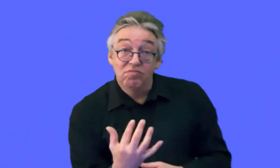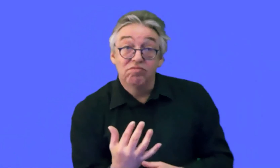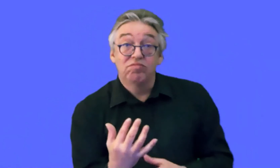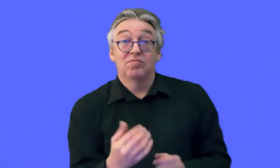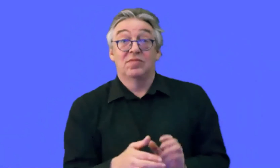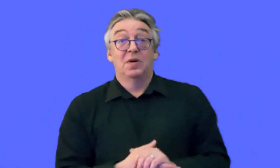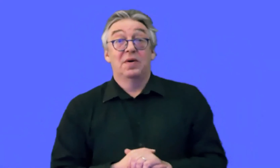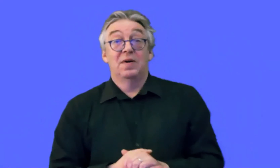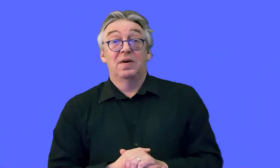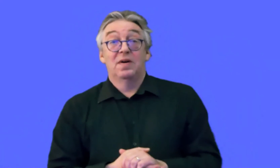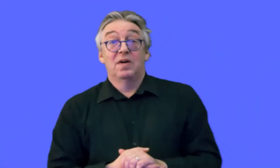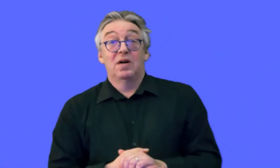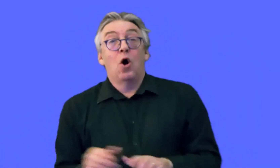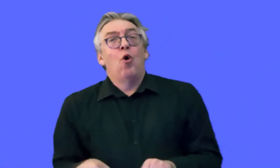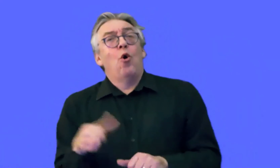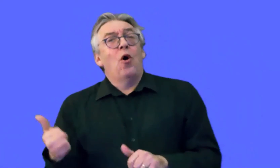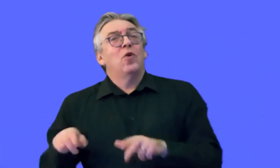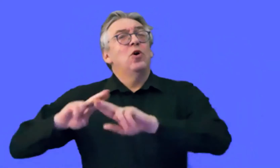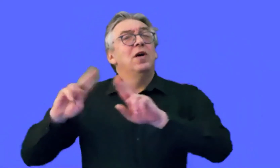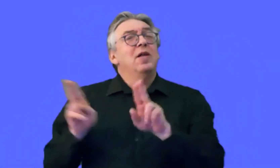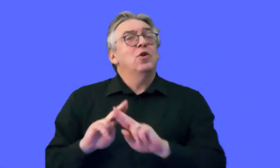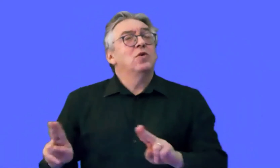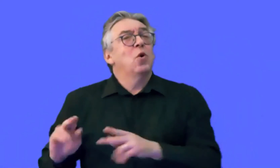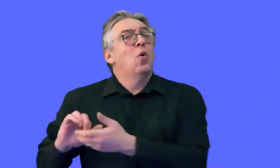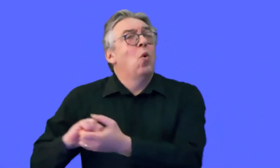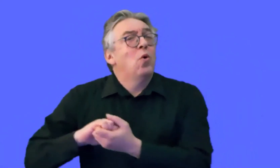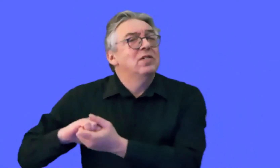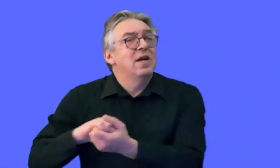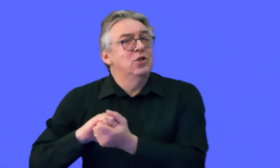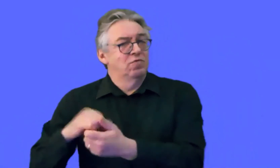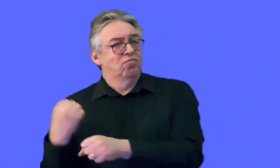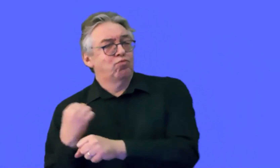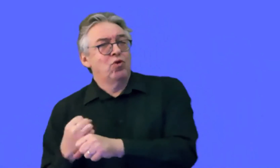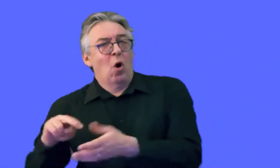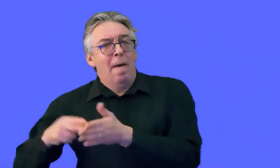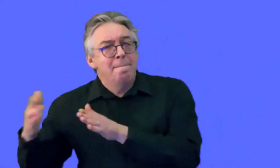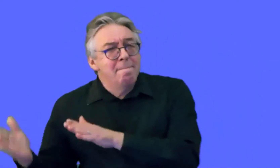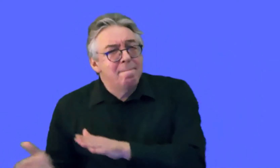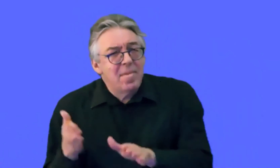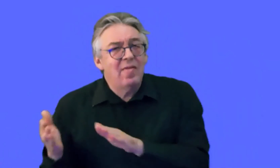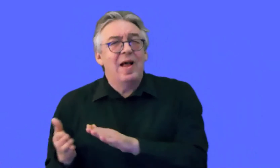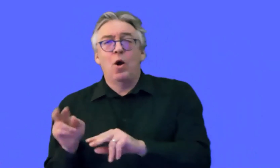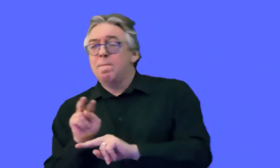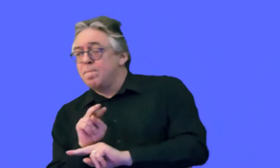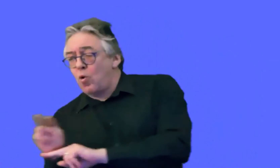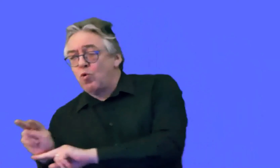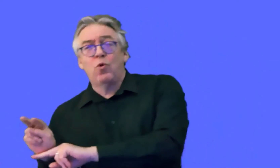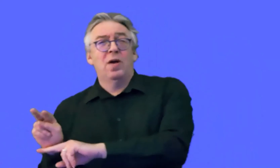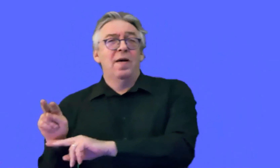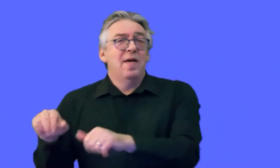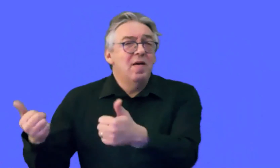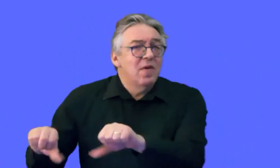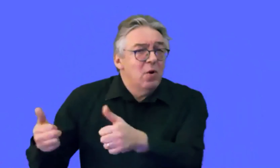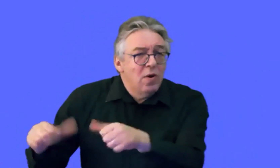and other international organizations that are involved in planning, implementing, monitoring, and evaluation